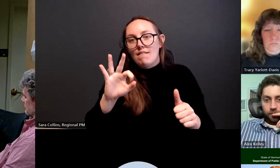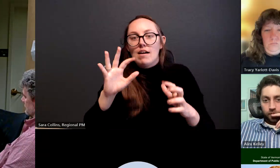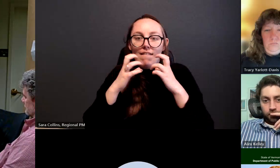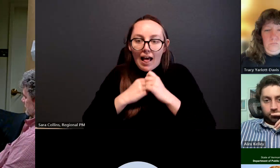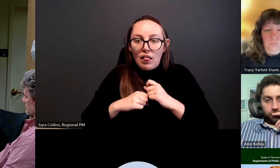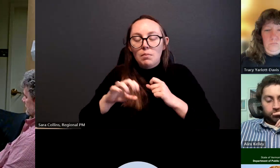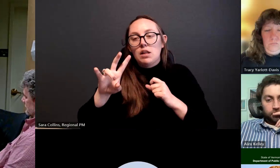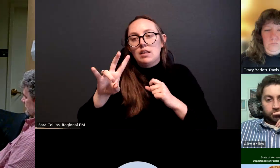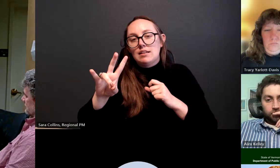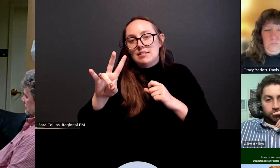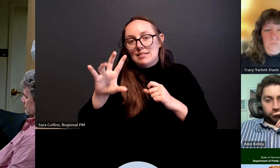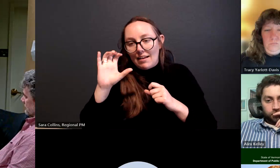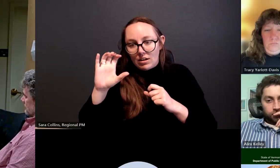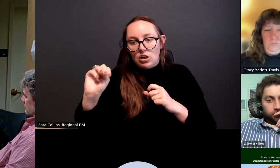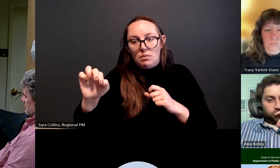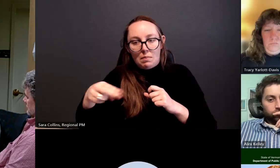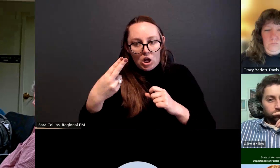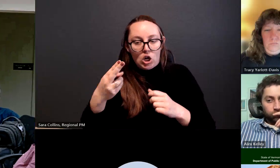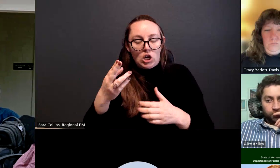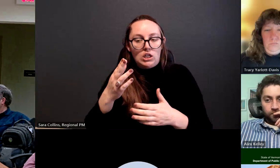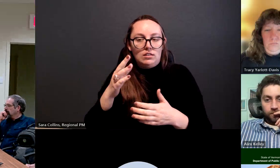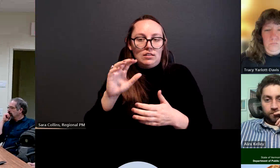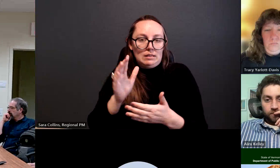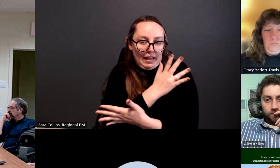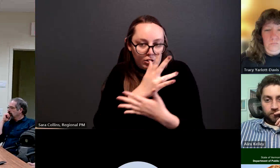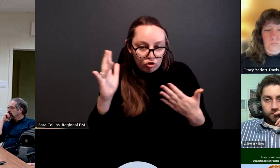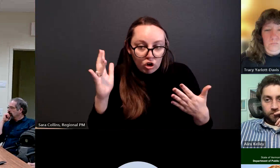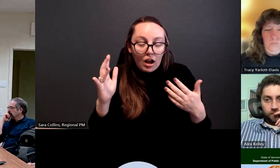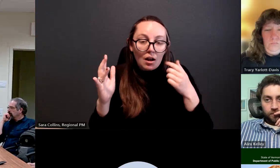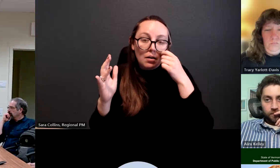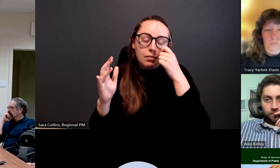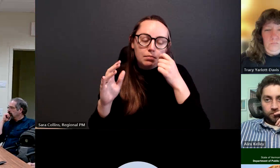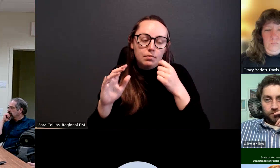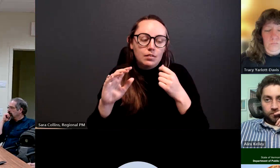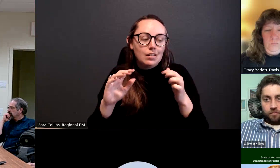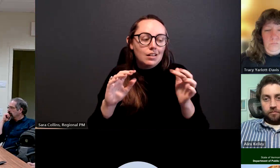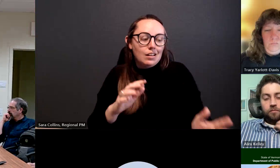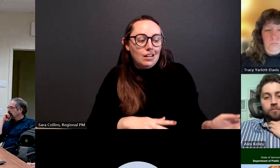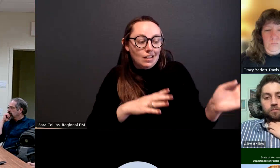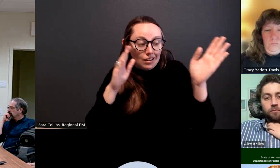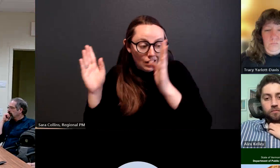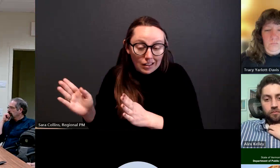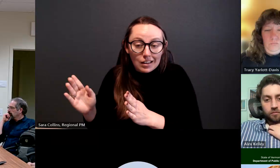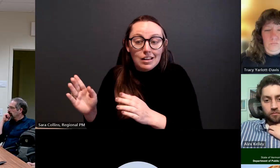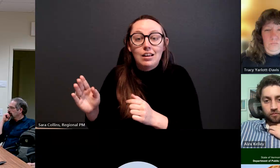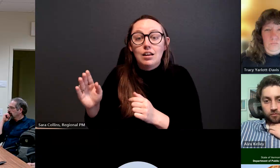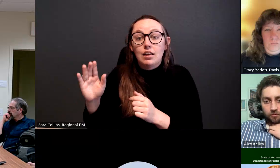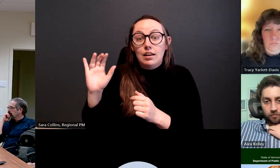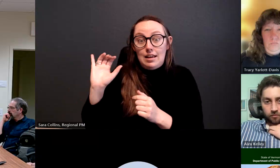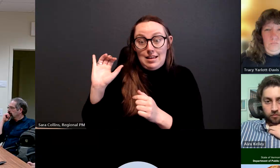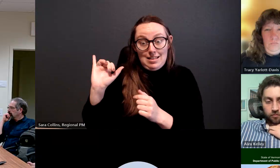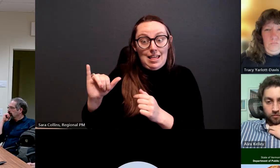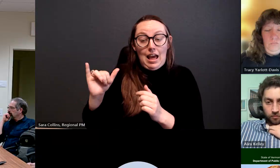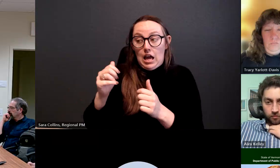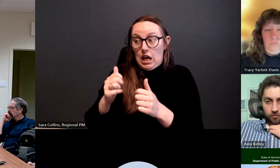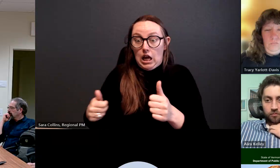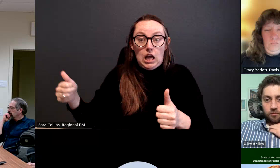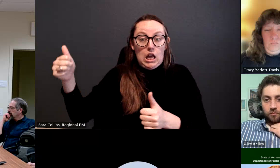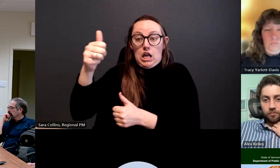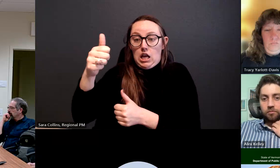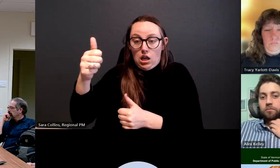Detail's got a lot of 700. The advantage that T-Mobile has around the rest of the country with the 2.5 spectrum